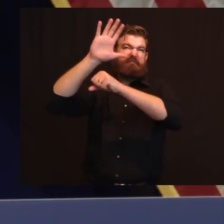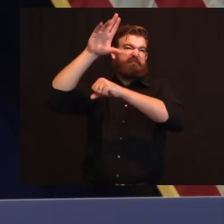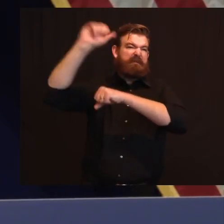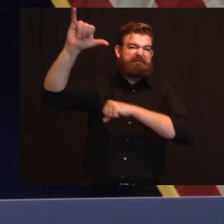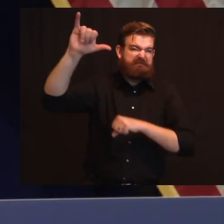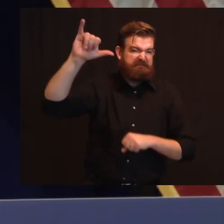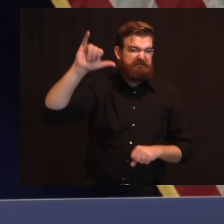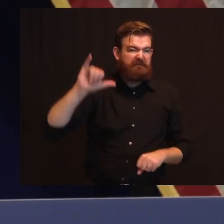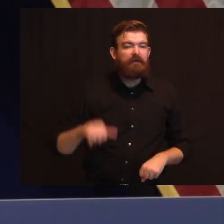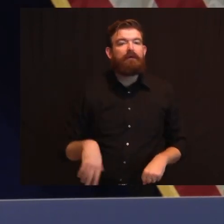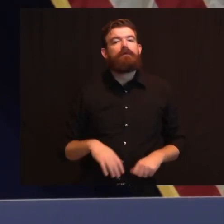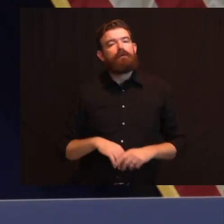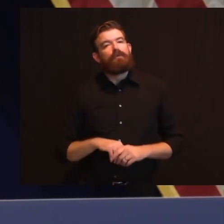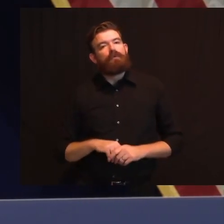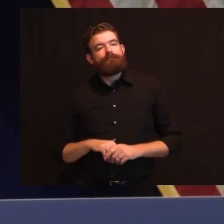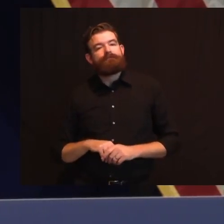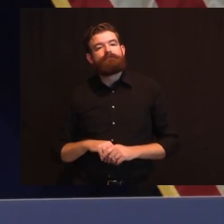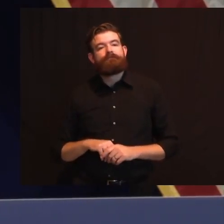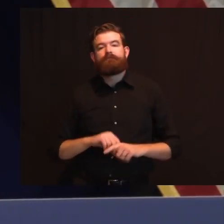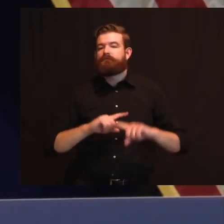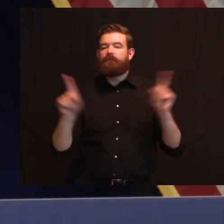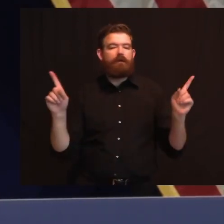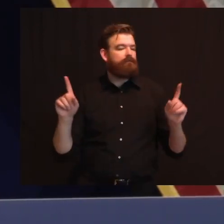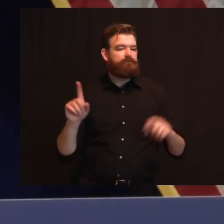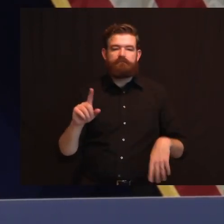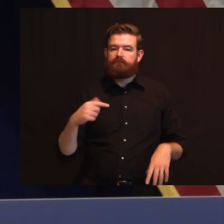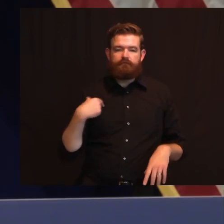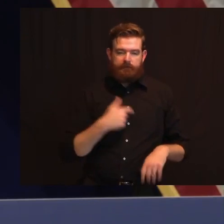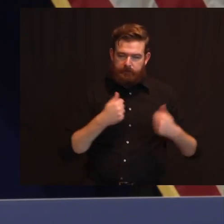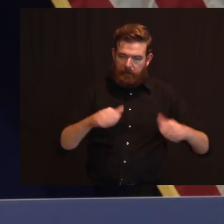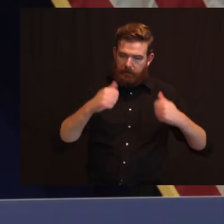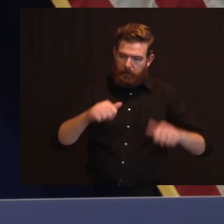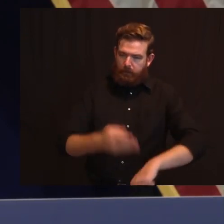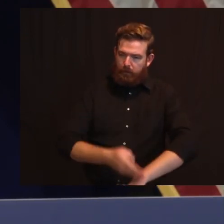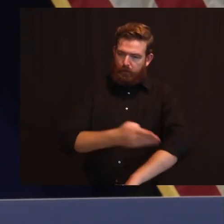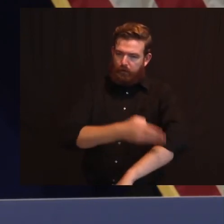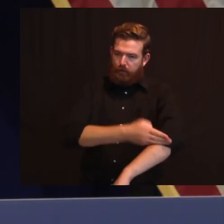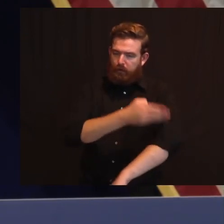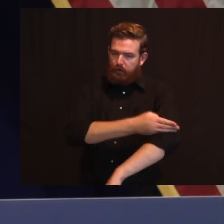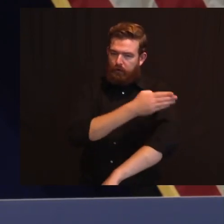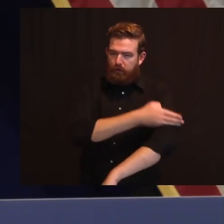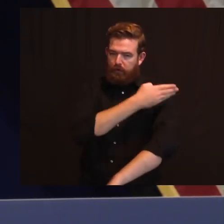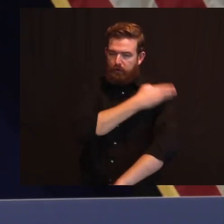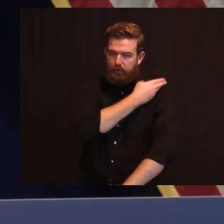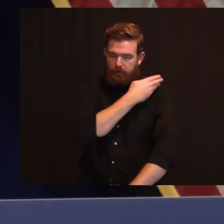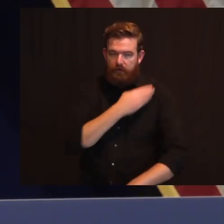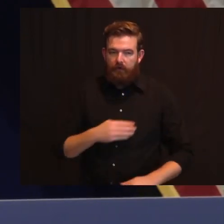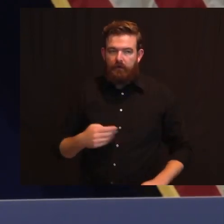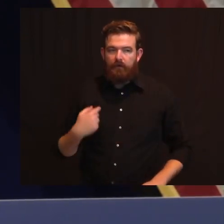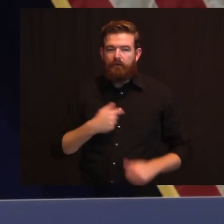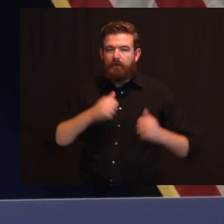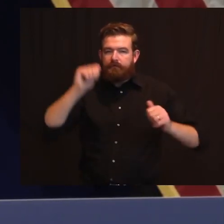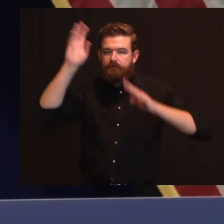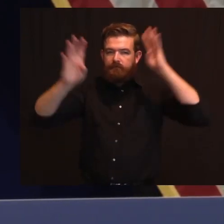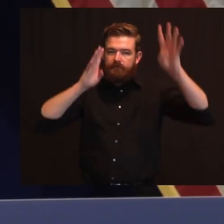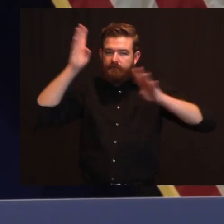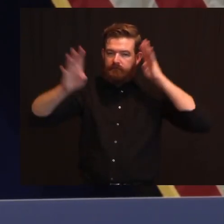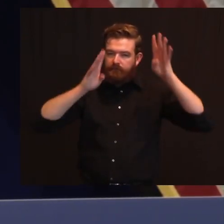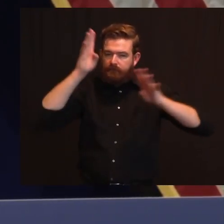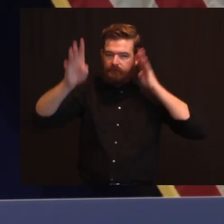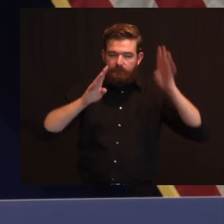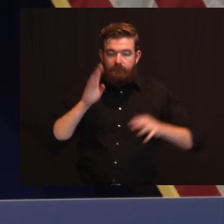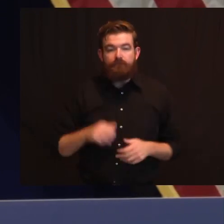trying harder to serve you, to get better, to have better systems, and continue to innovate while protecting you from fraud,